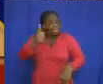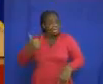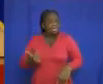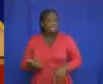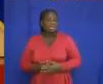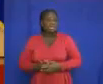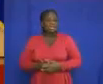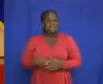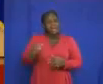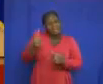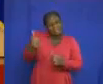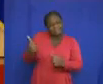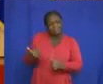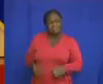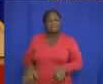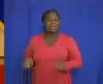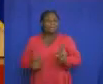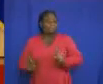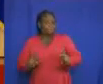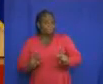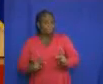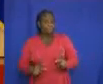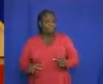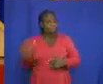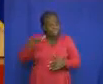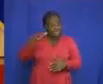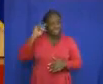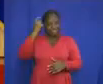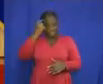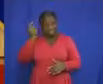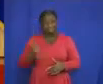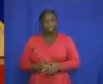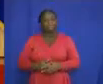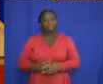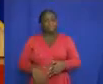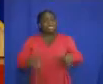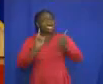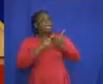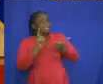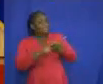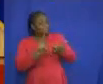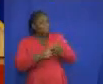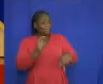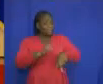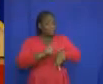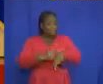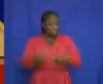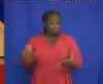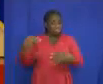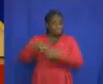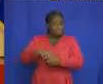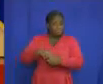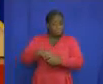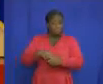cross-section of persons in the three arms of government. The second phase involved